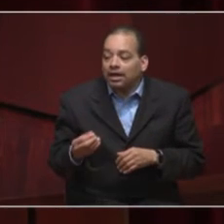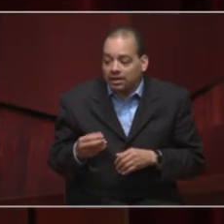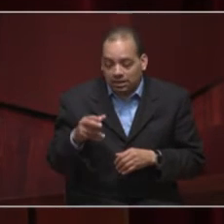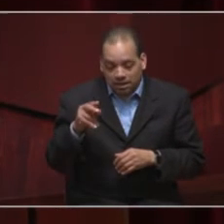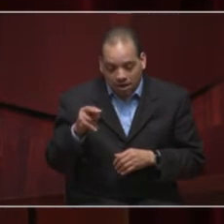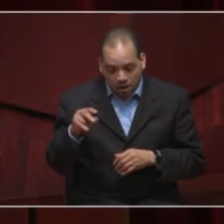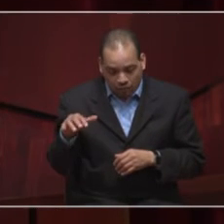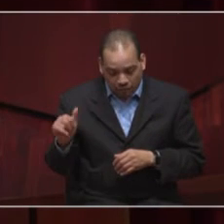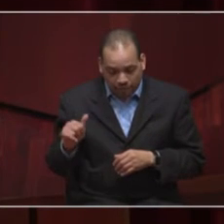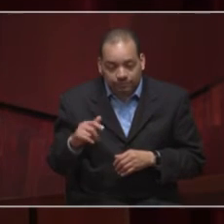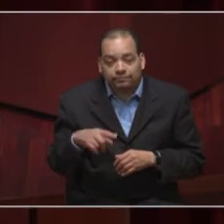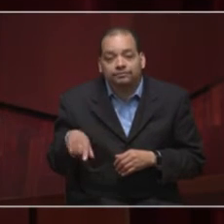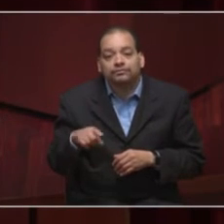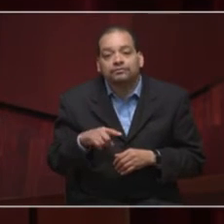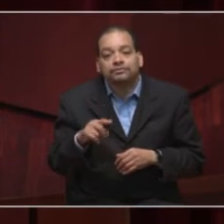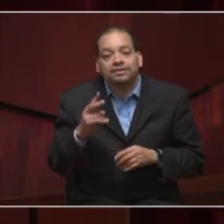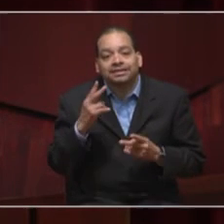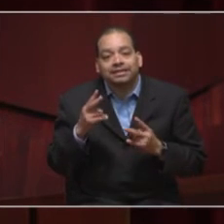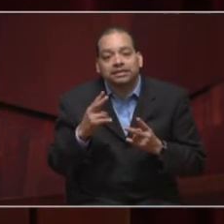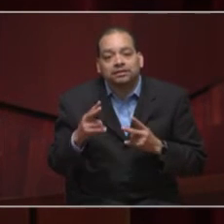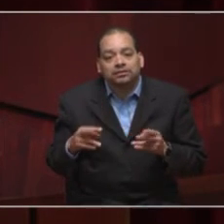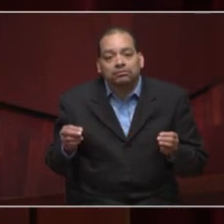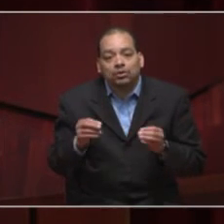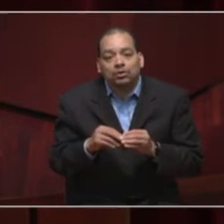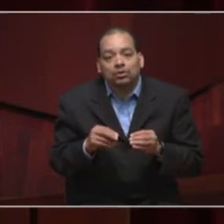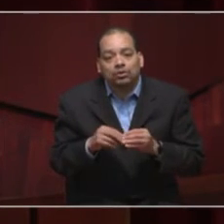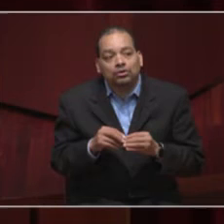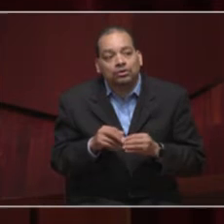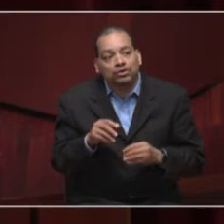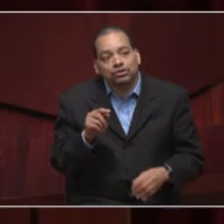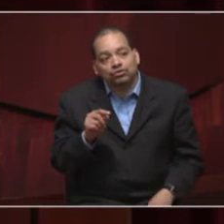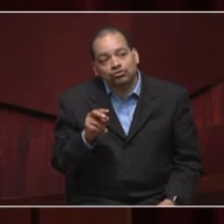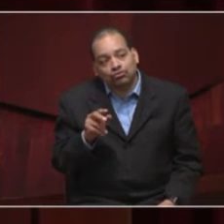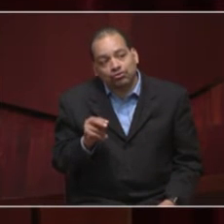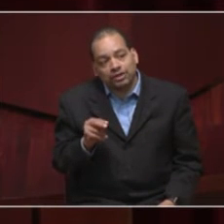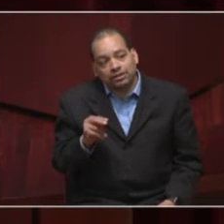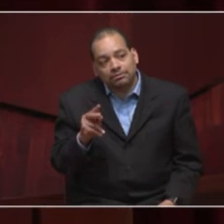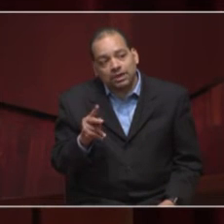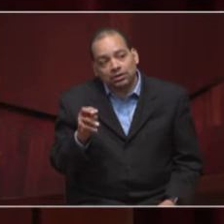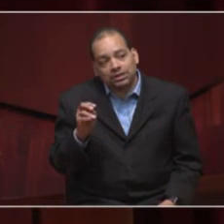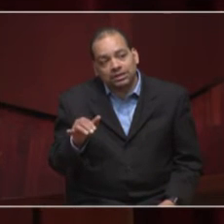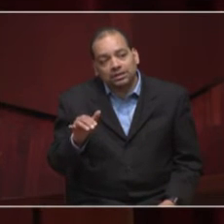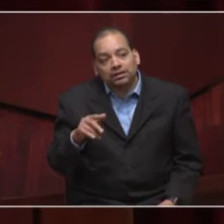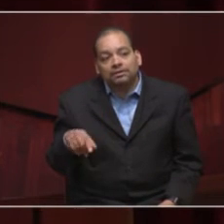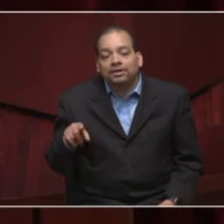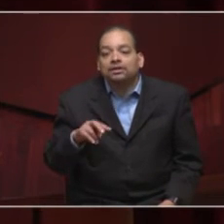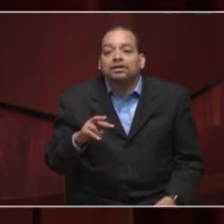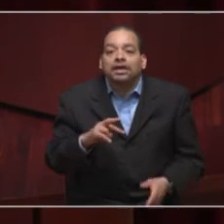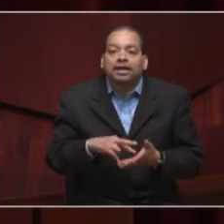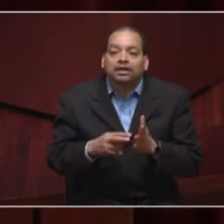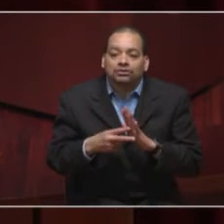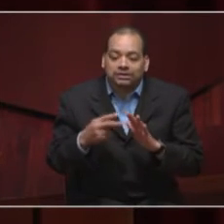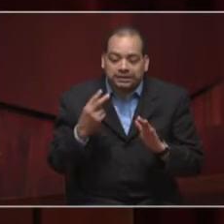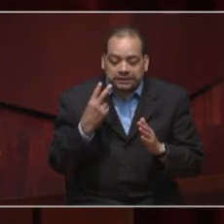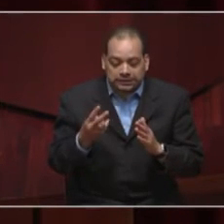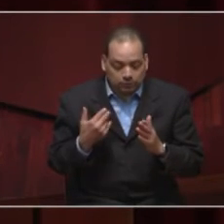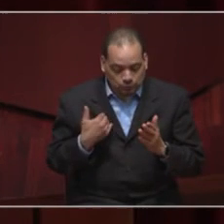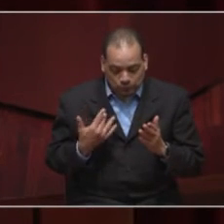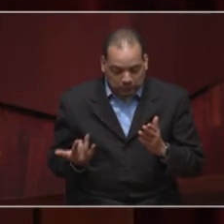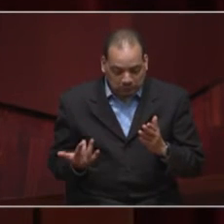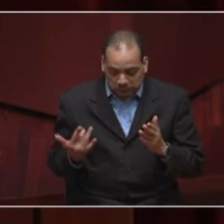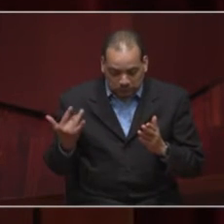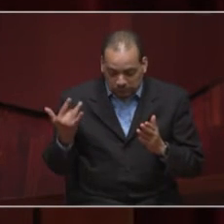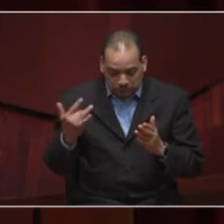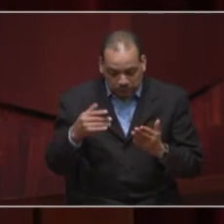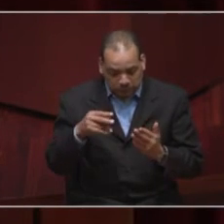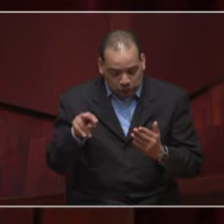also seeing a lot more transparency. We can see, and you can see, what the status of our transfer action is